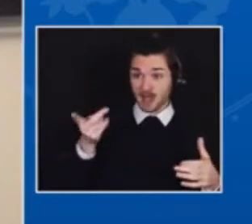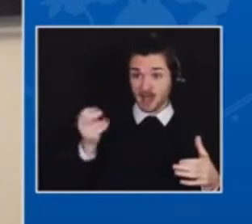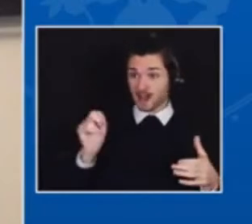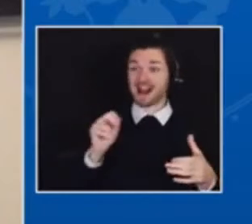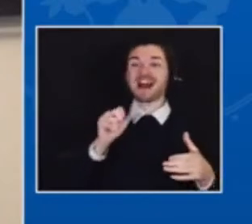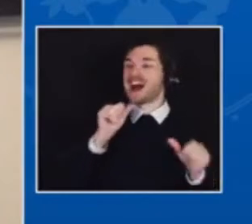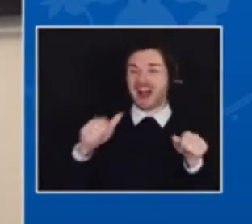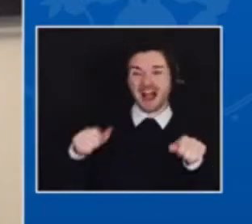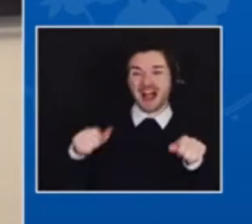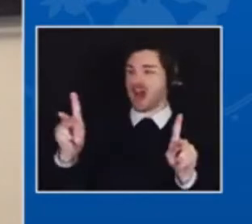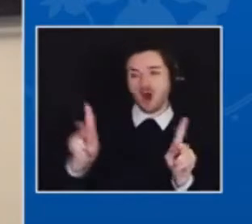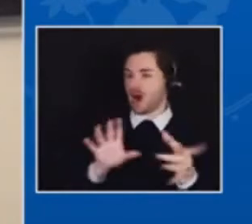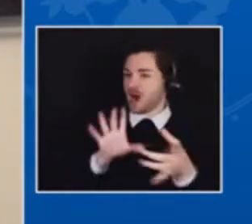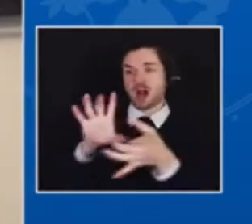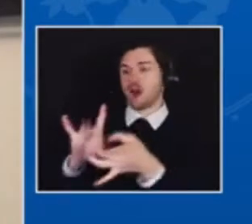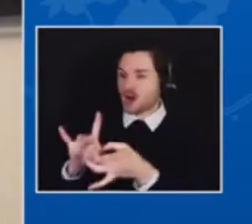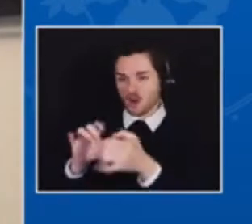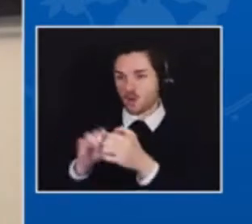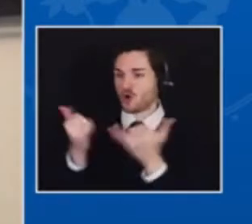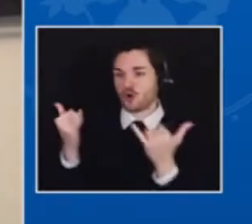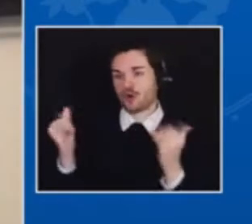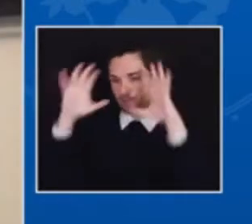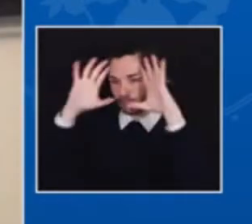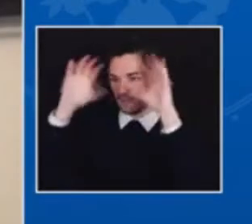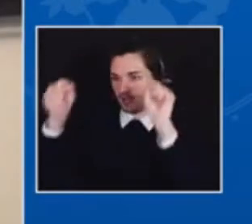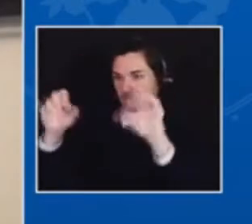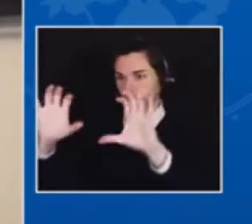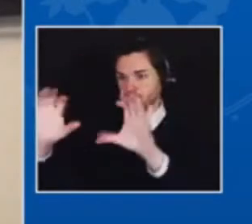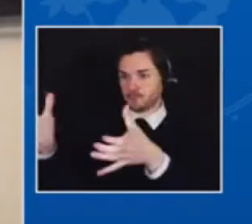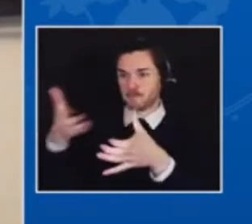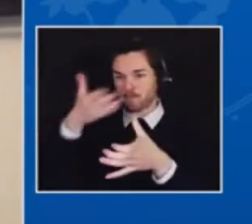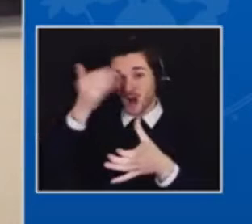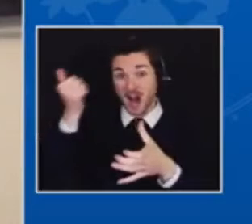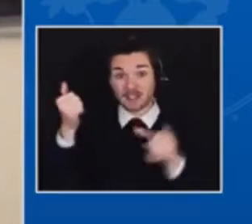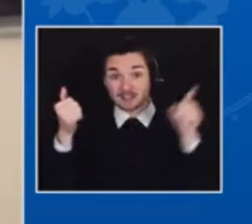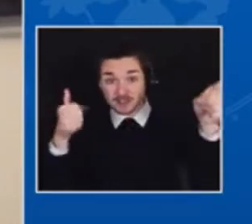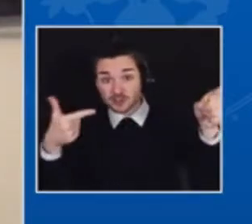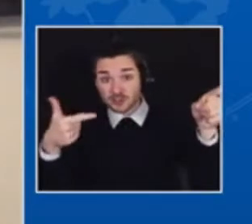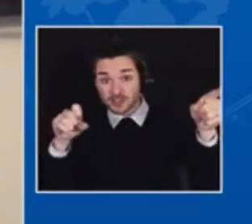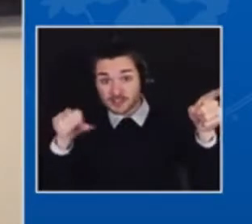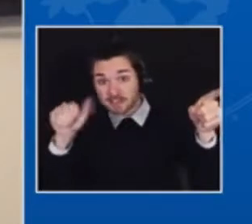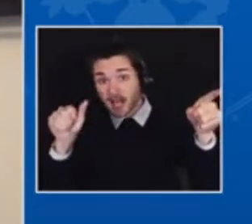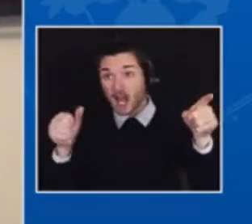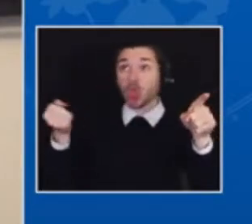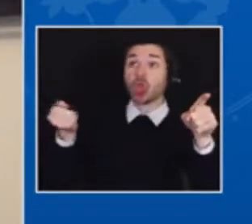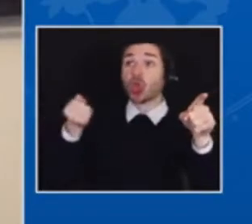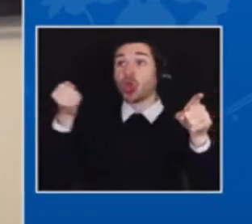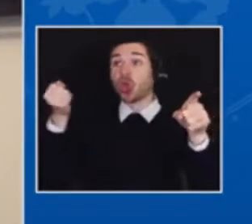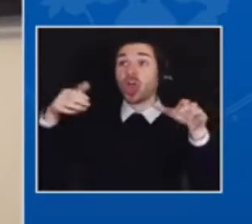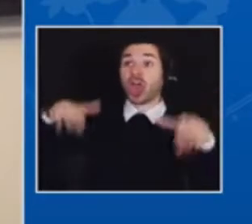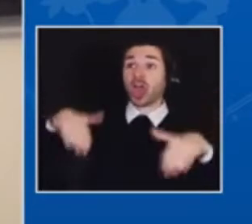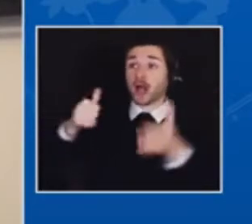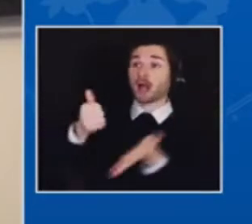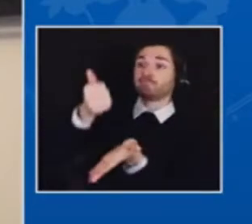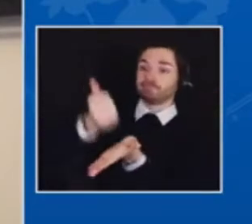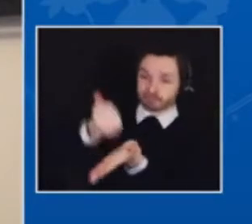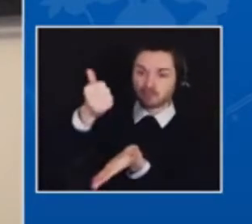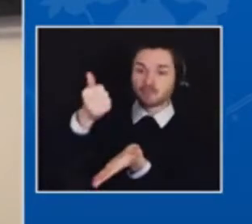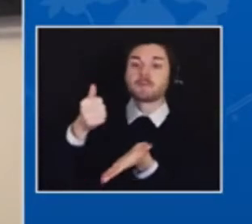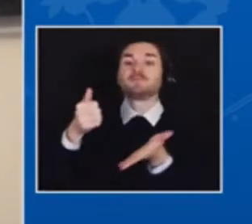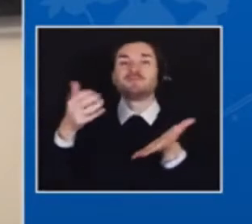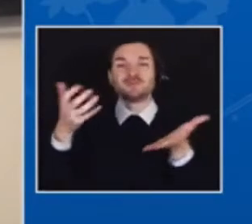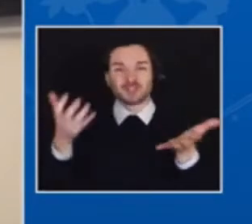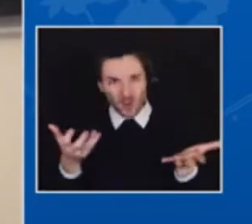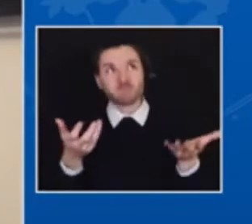because um the ascertainment has been delayed and we would certainly love to have that engagement and love to be um disc discussing